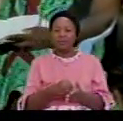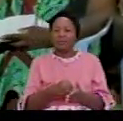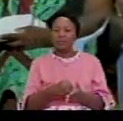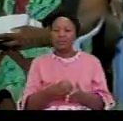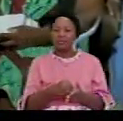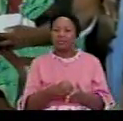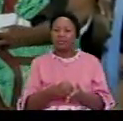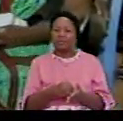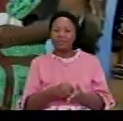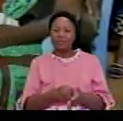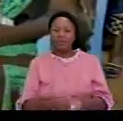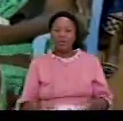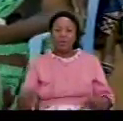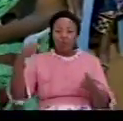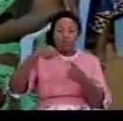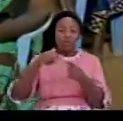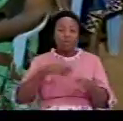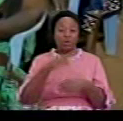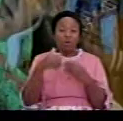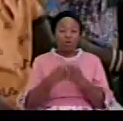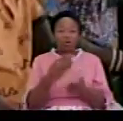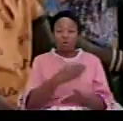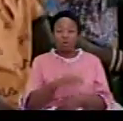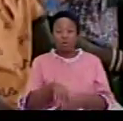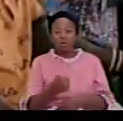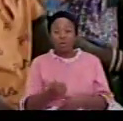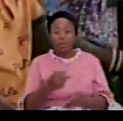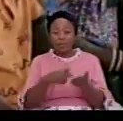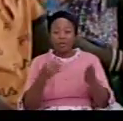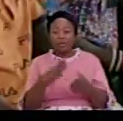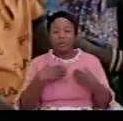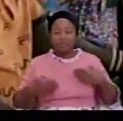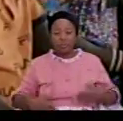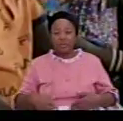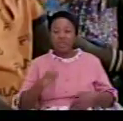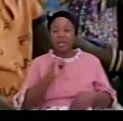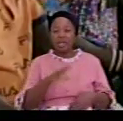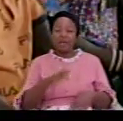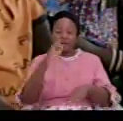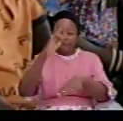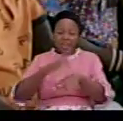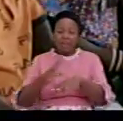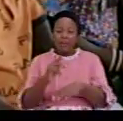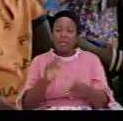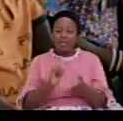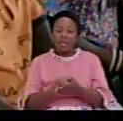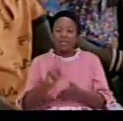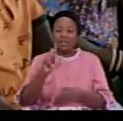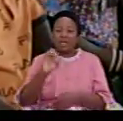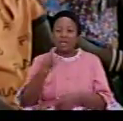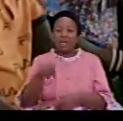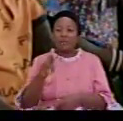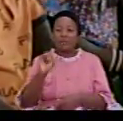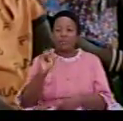Until all the other parts of the body are affected by leprosy, and then it becomes incurable.